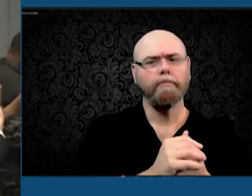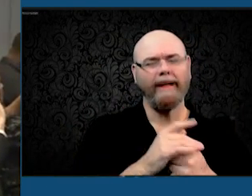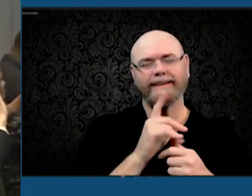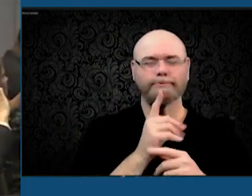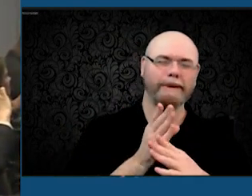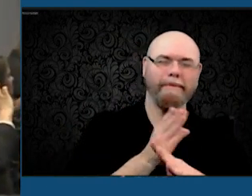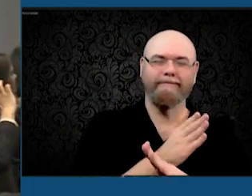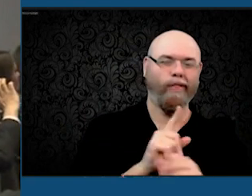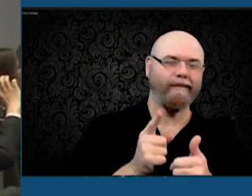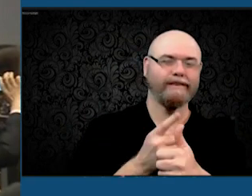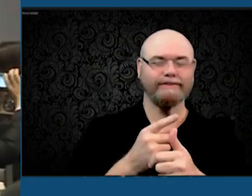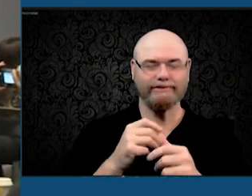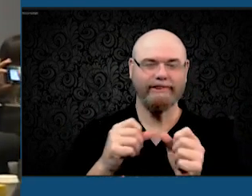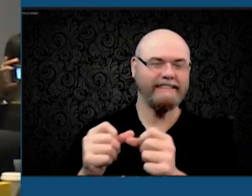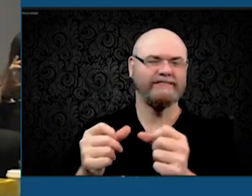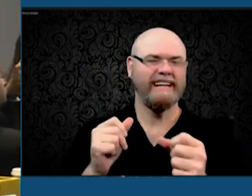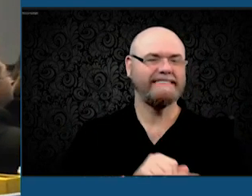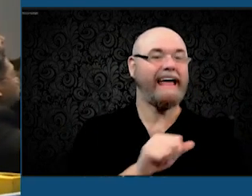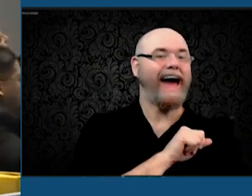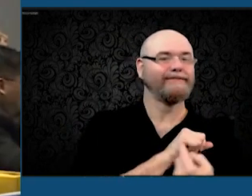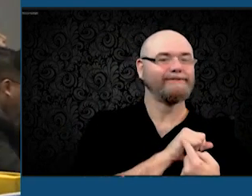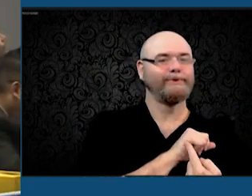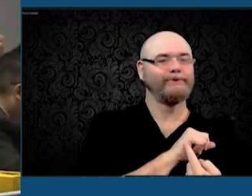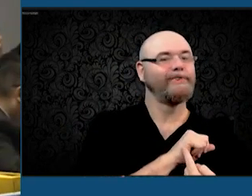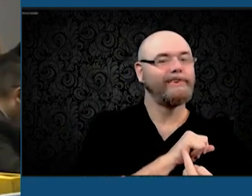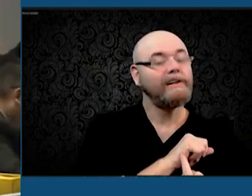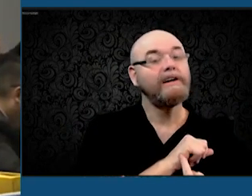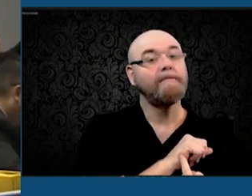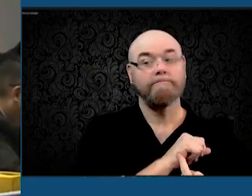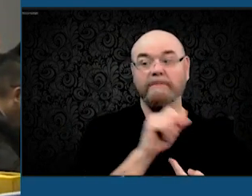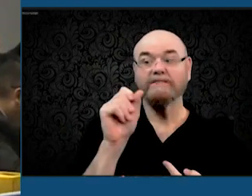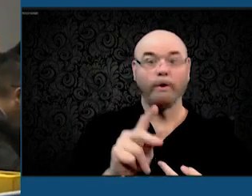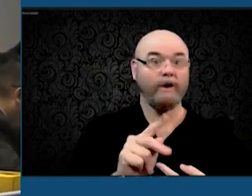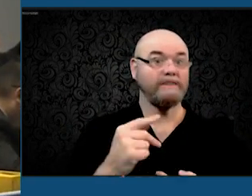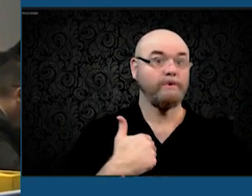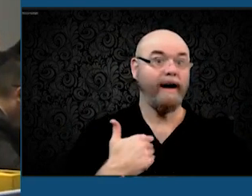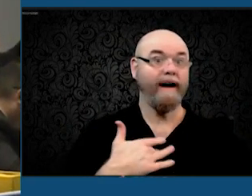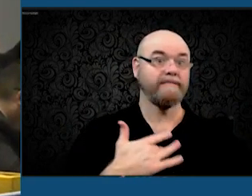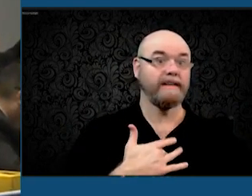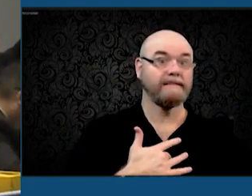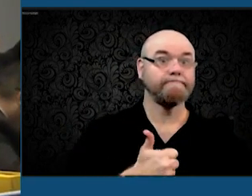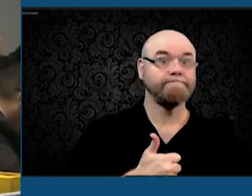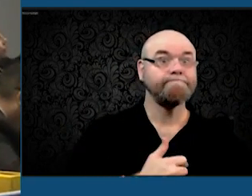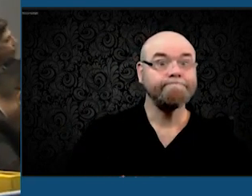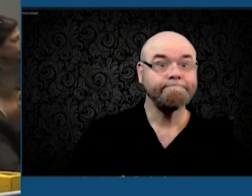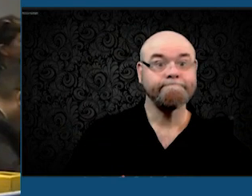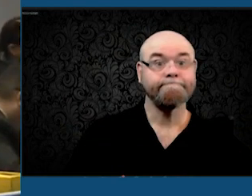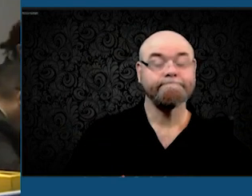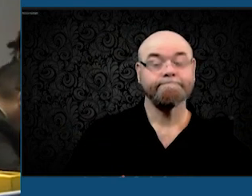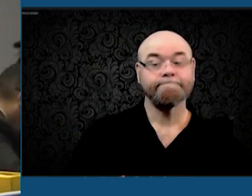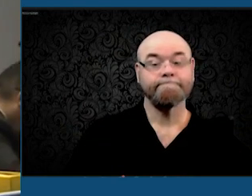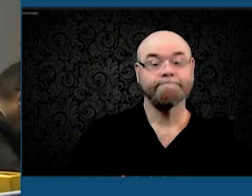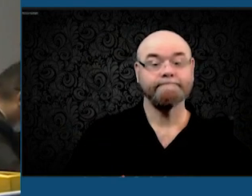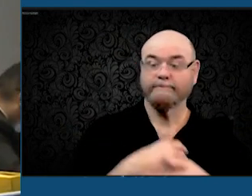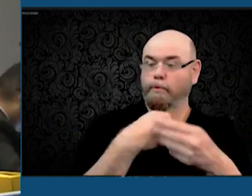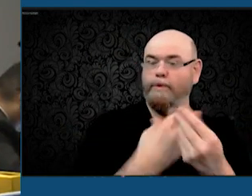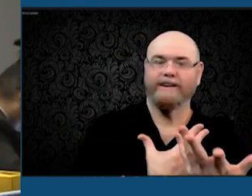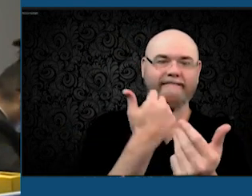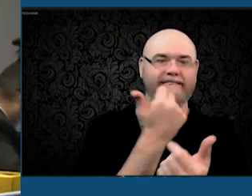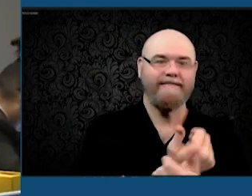the attitudinal piece. It's okay to have my feelings. We're going to give ourselves and everyone we love, and even the people we don't love that